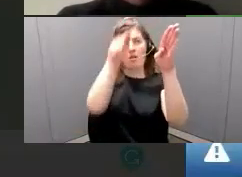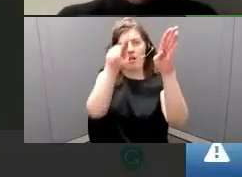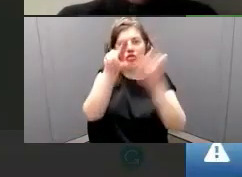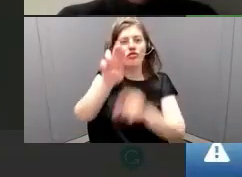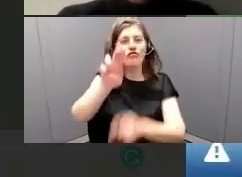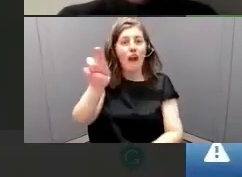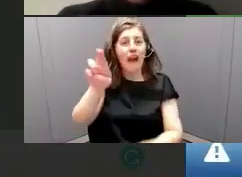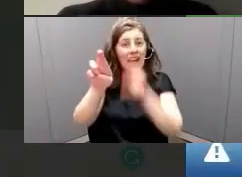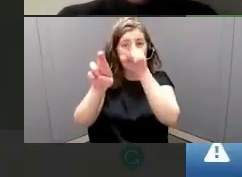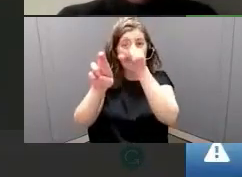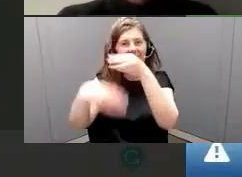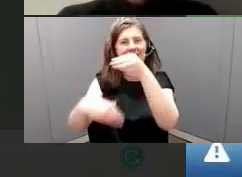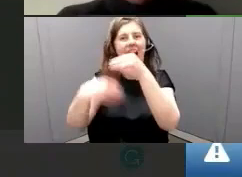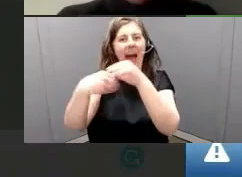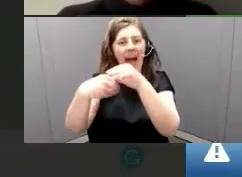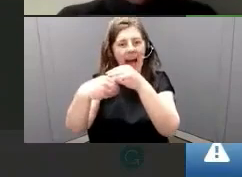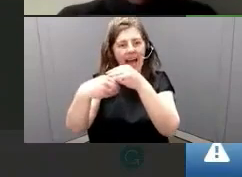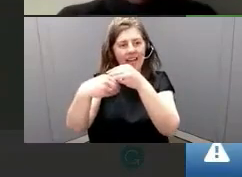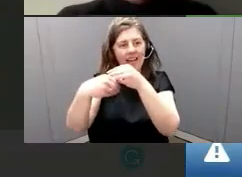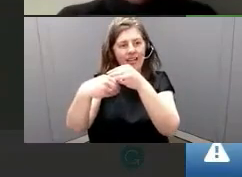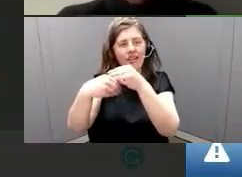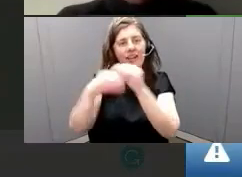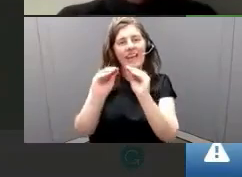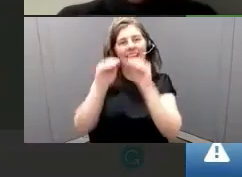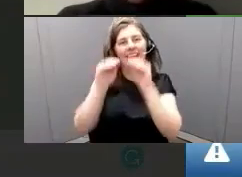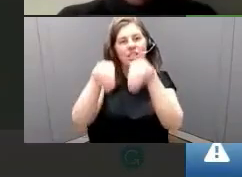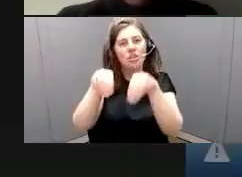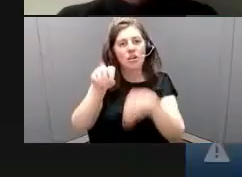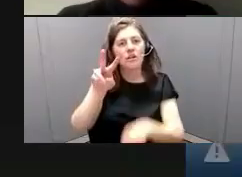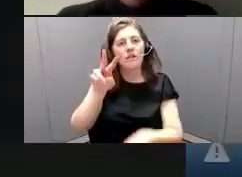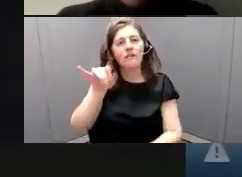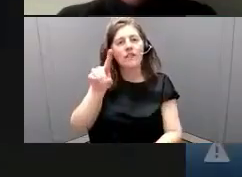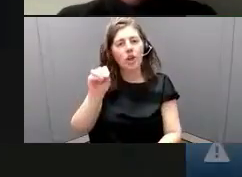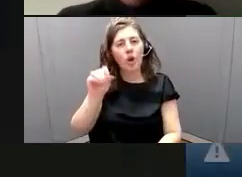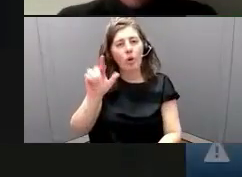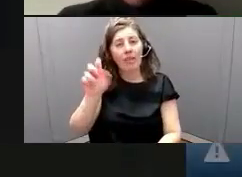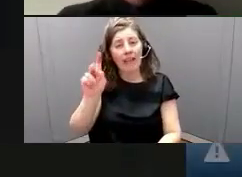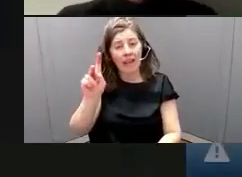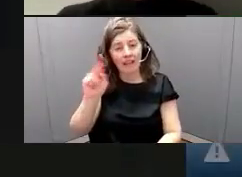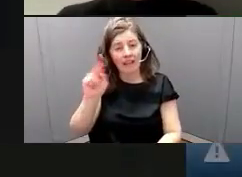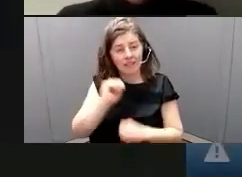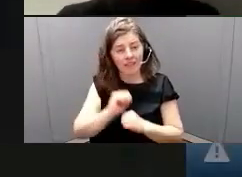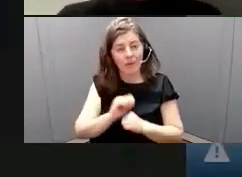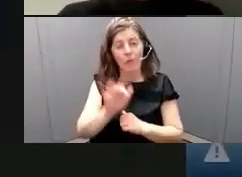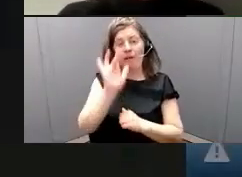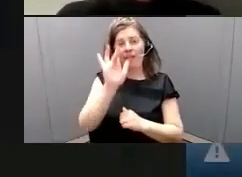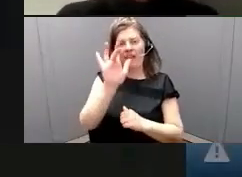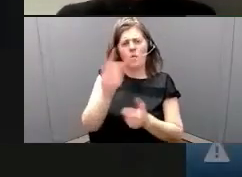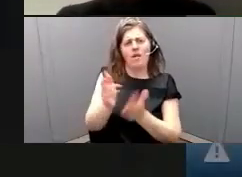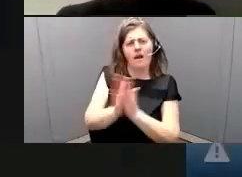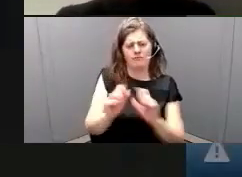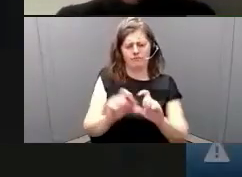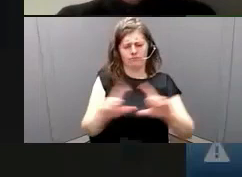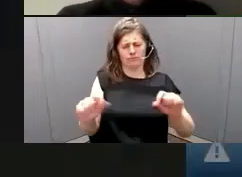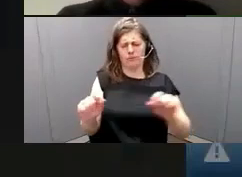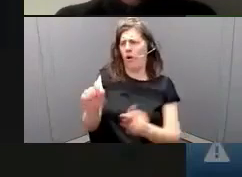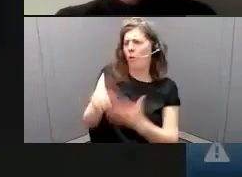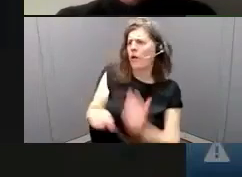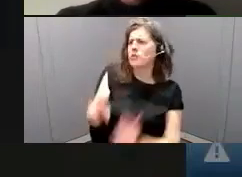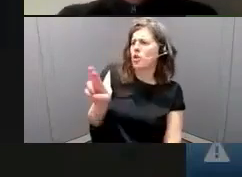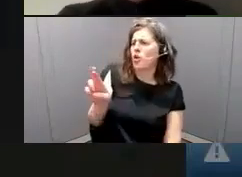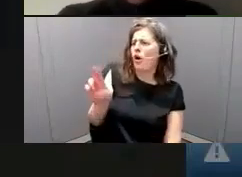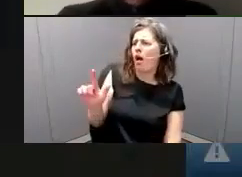which is Insert Video Link. So we'll click on this, and it's going to ask us for a